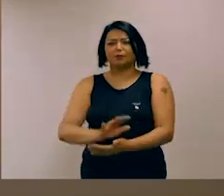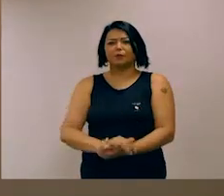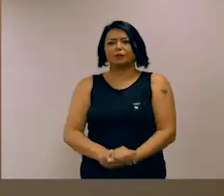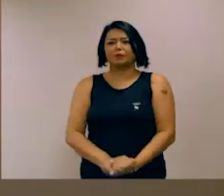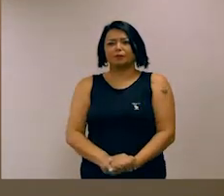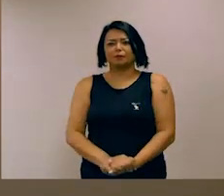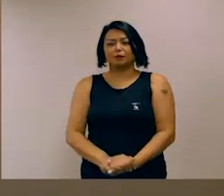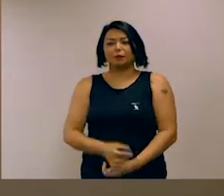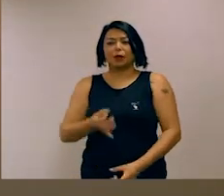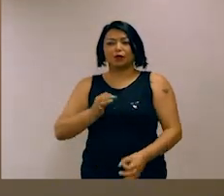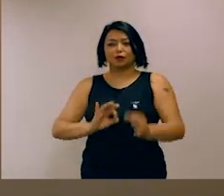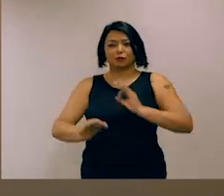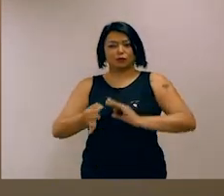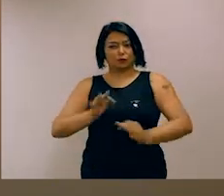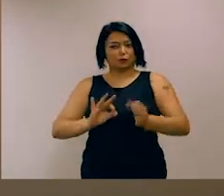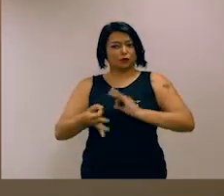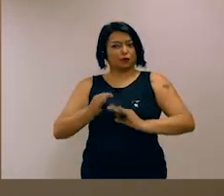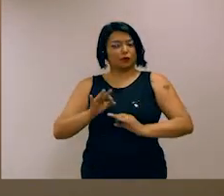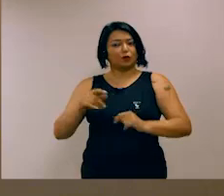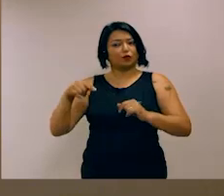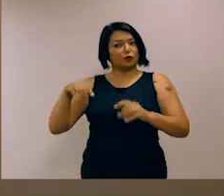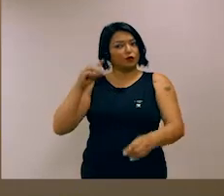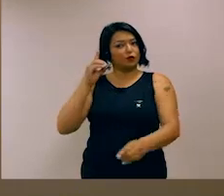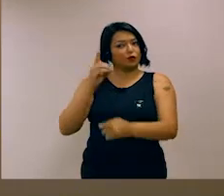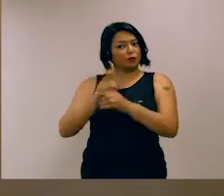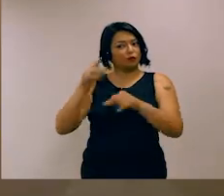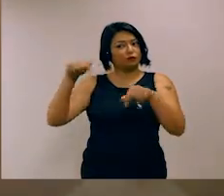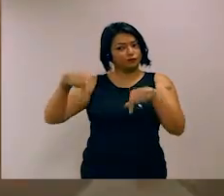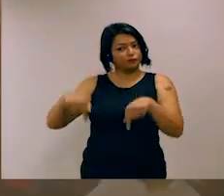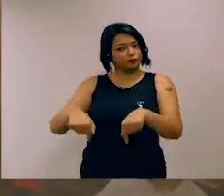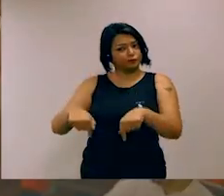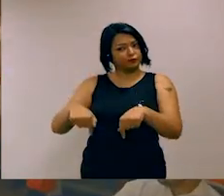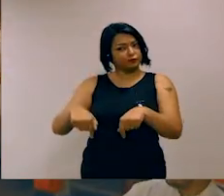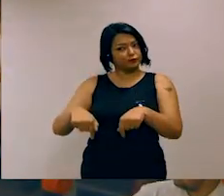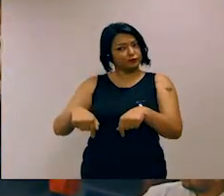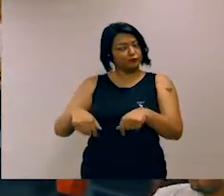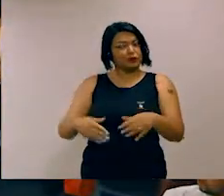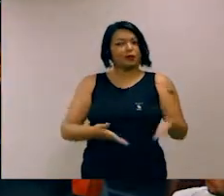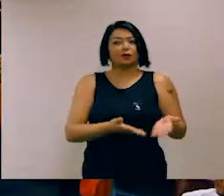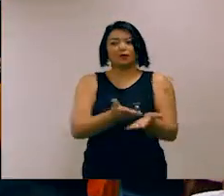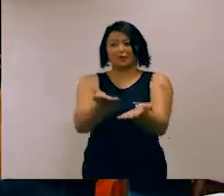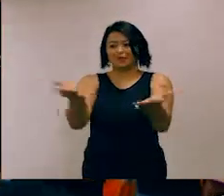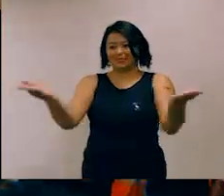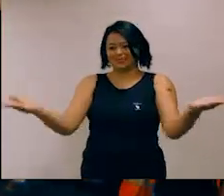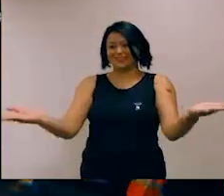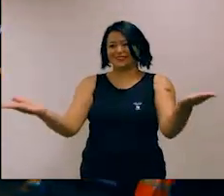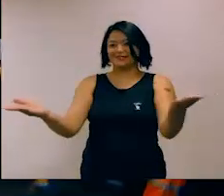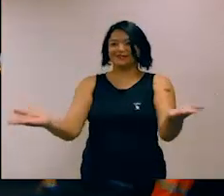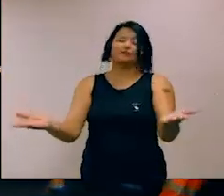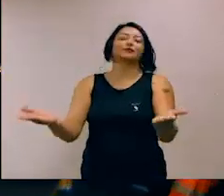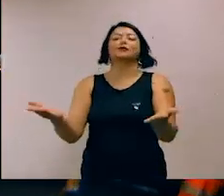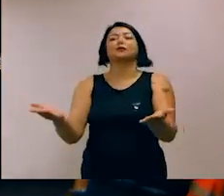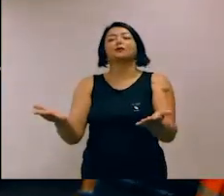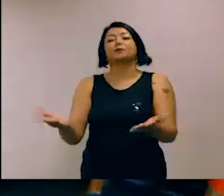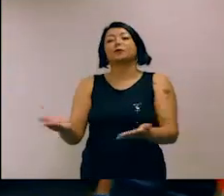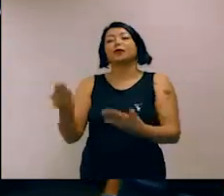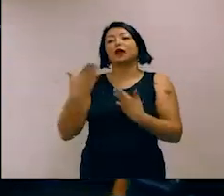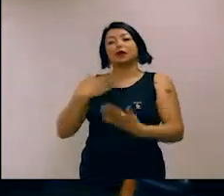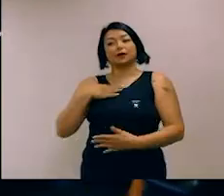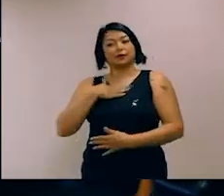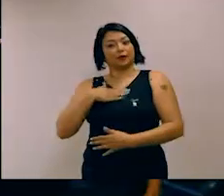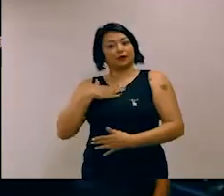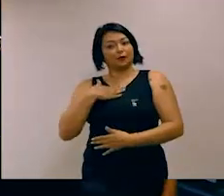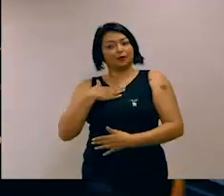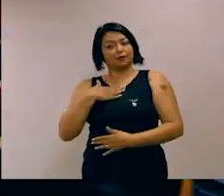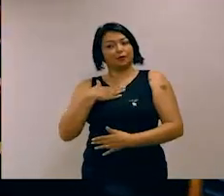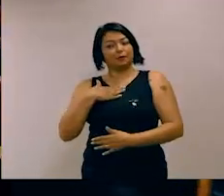this agency, and all the other secretaries, organizers of this very important event, ladies and gentlemen. It's